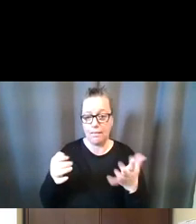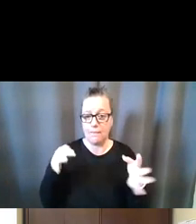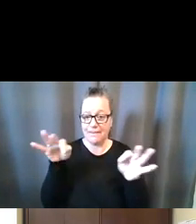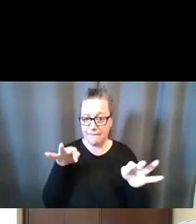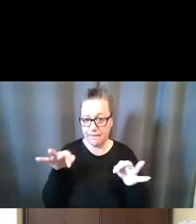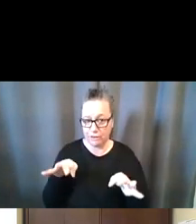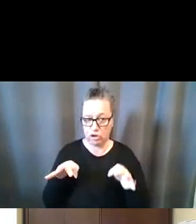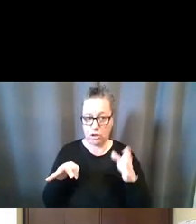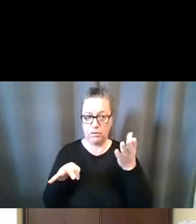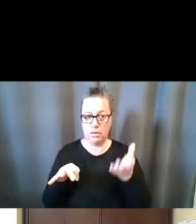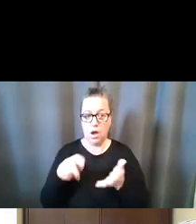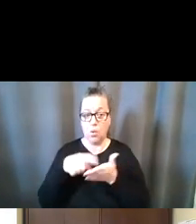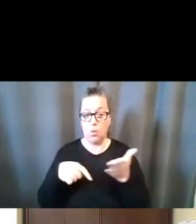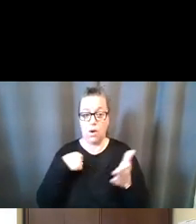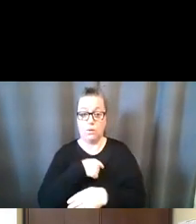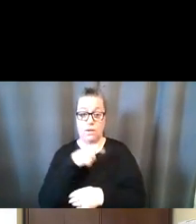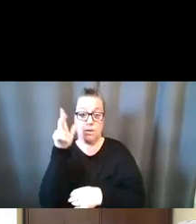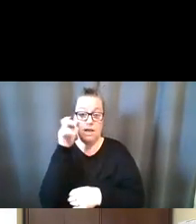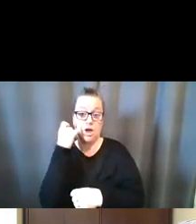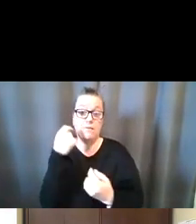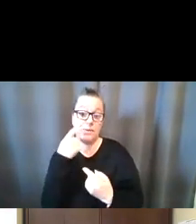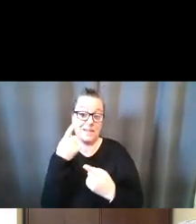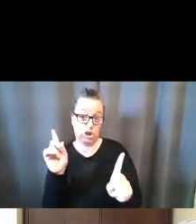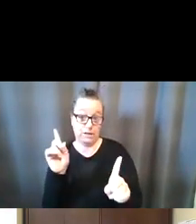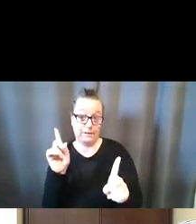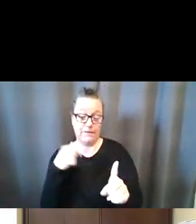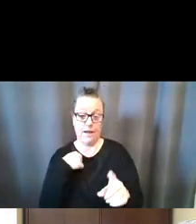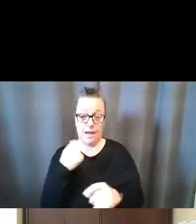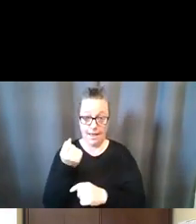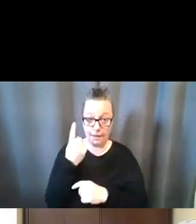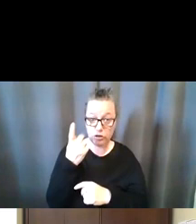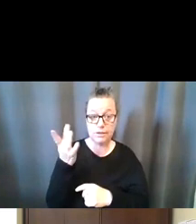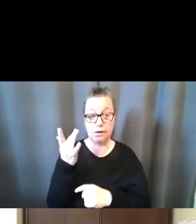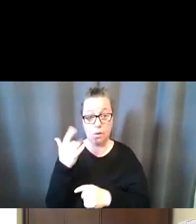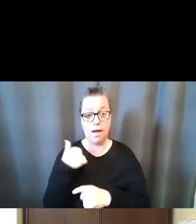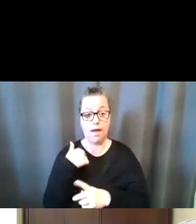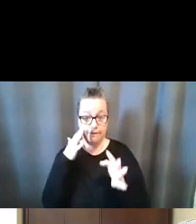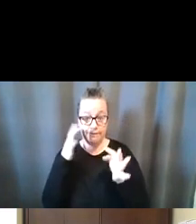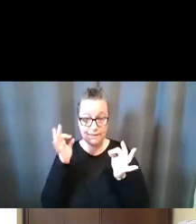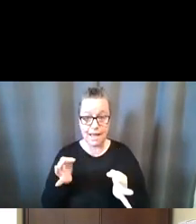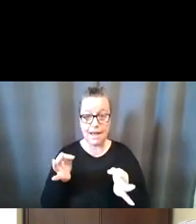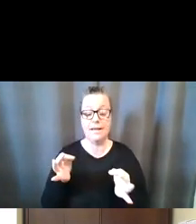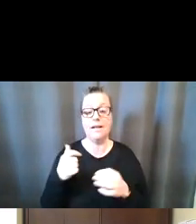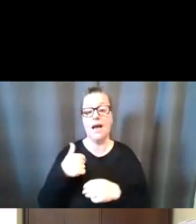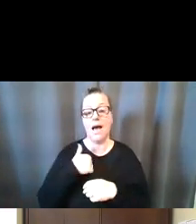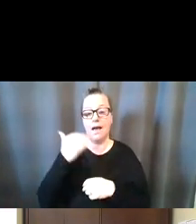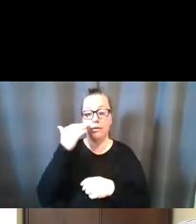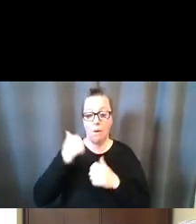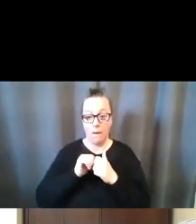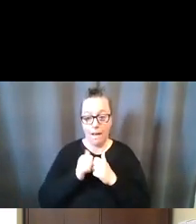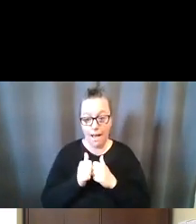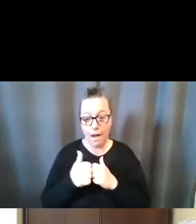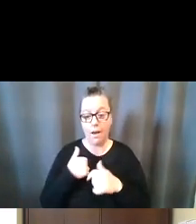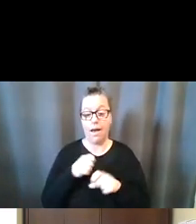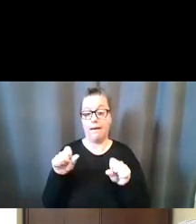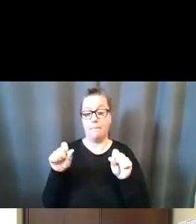definition, what we would hear if we achieve them. I understand why, I've decided to, I know how to, I'm able